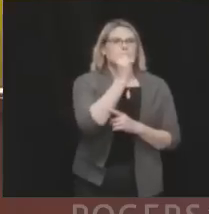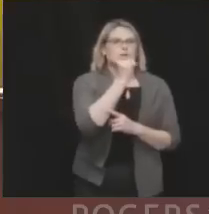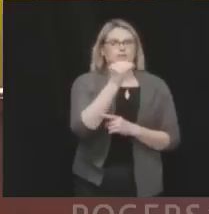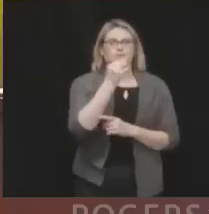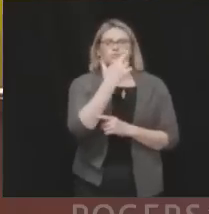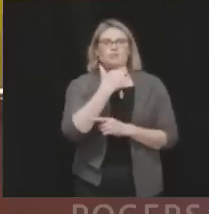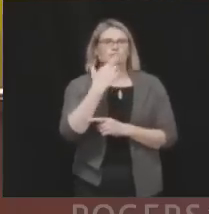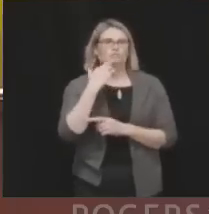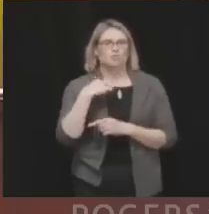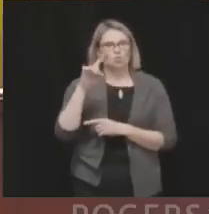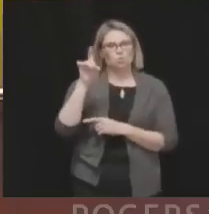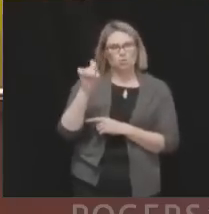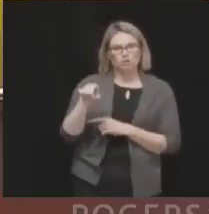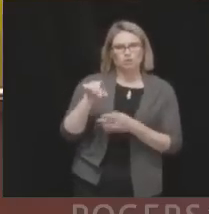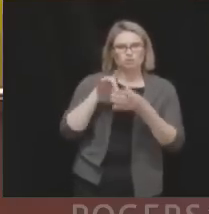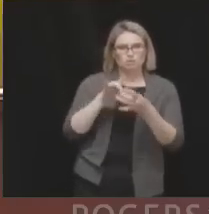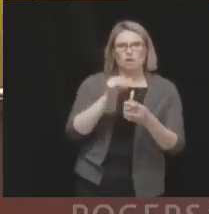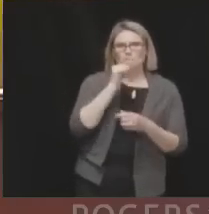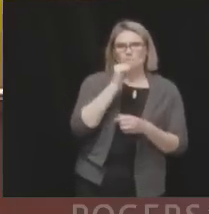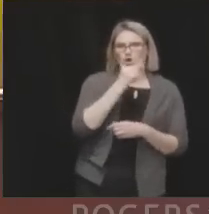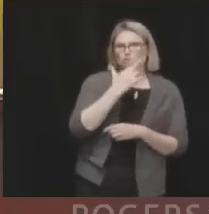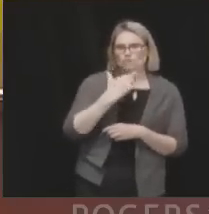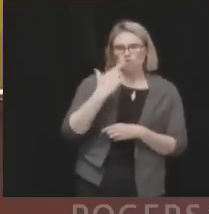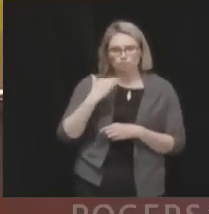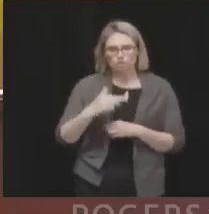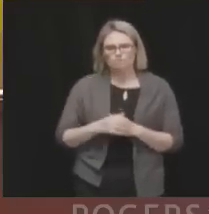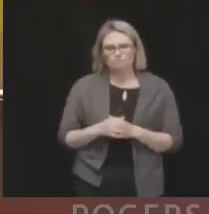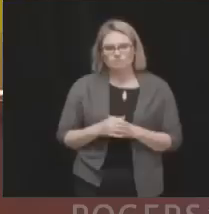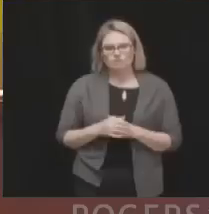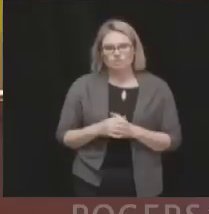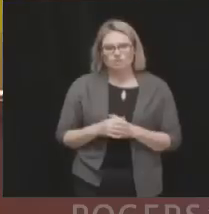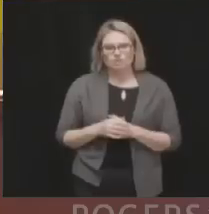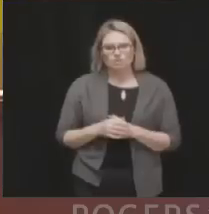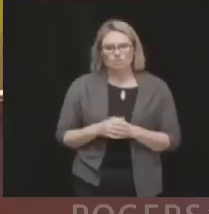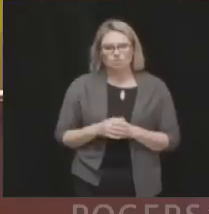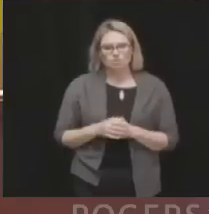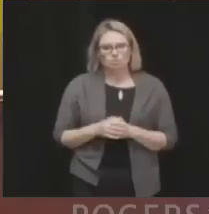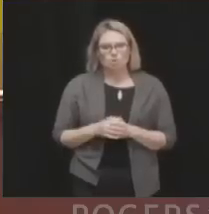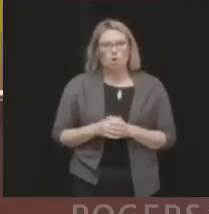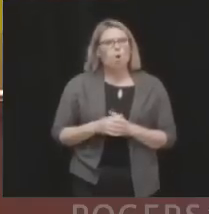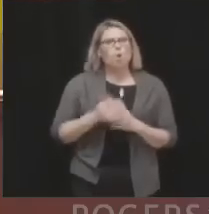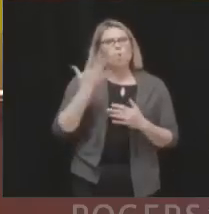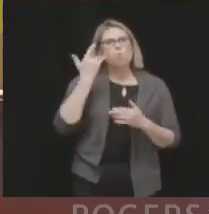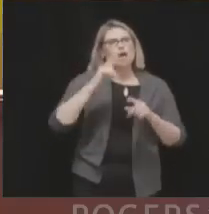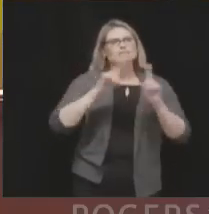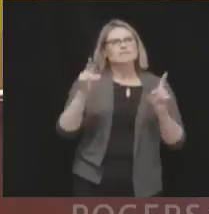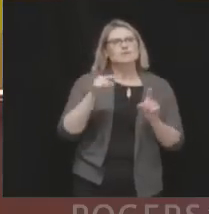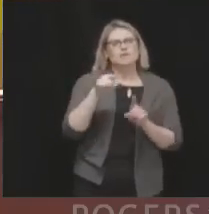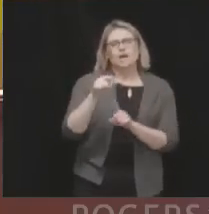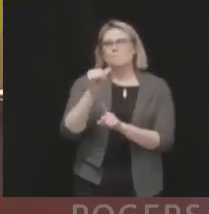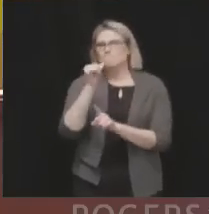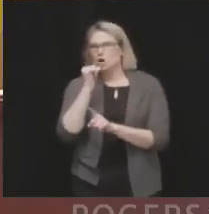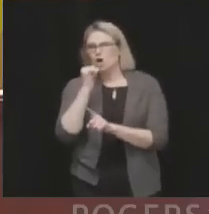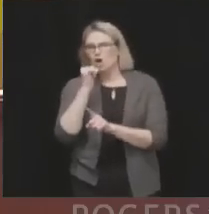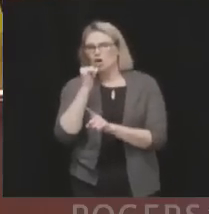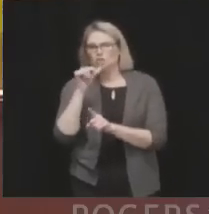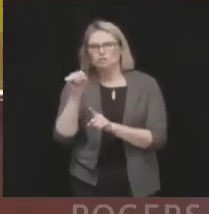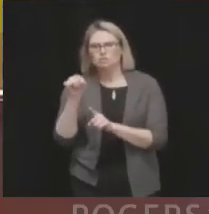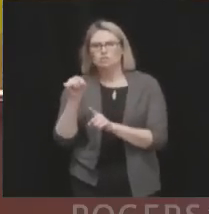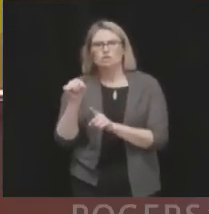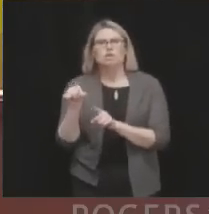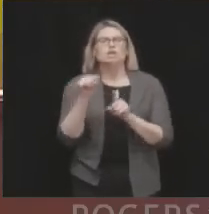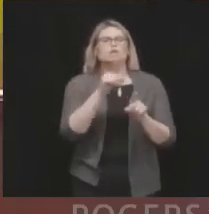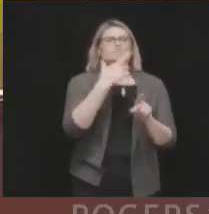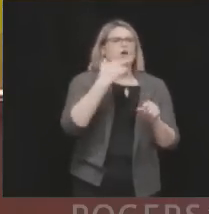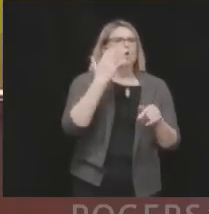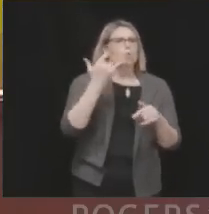Assessment around how closely people mingle in a bar type situation. People are standing up and they're in